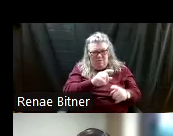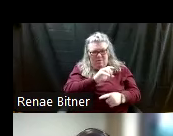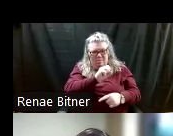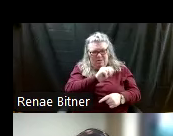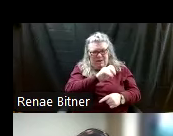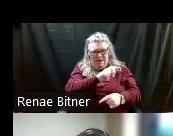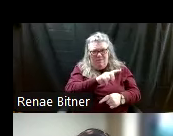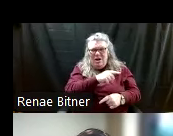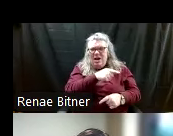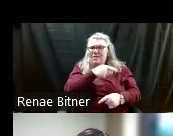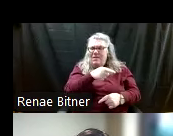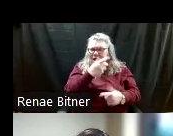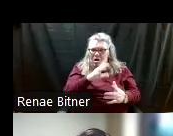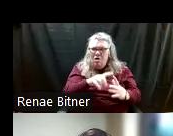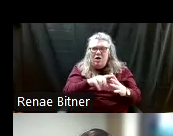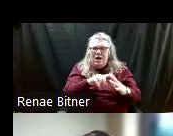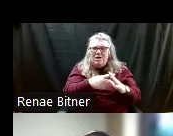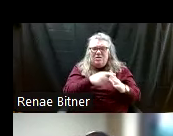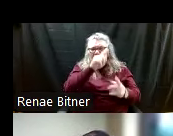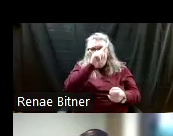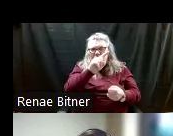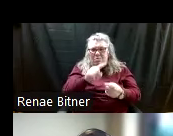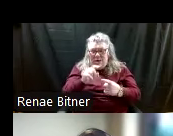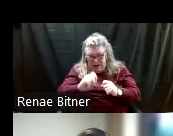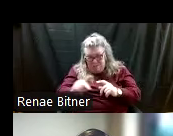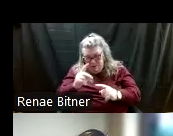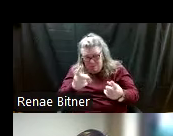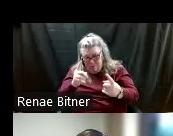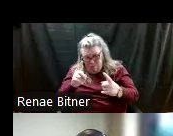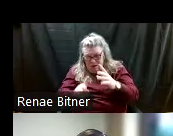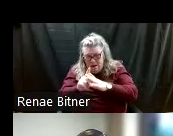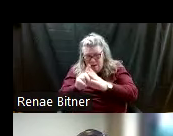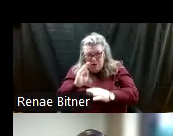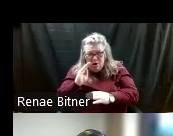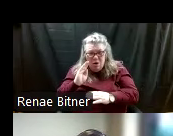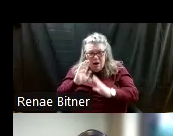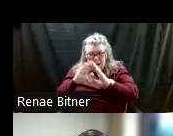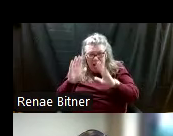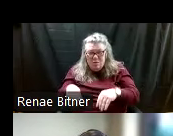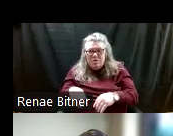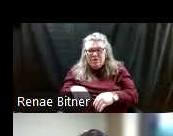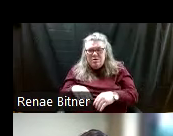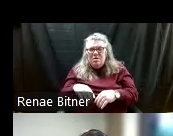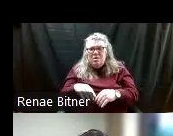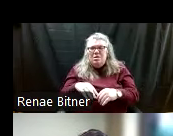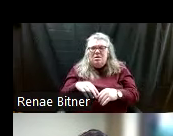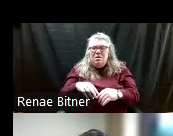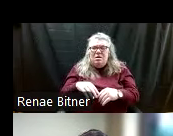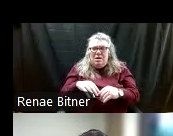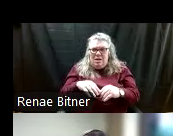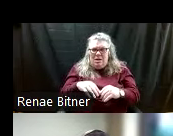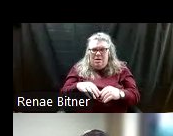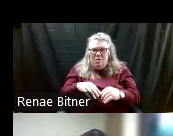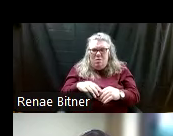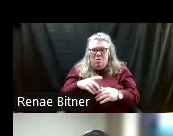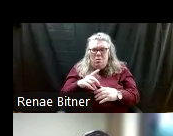they'd already had to start, cutting back, like, can we have people in the house? Which kids can we visit? Things like that.